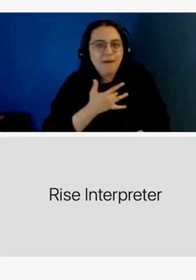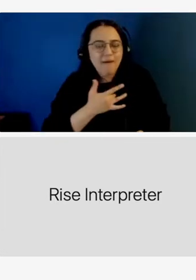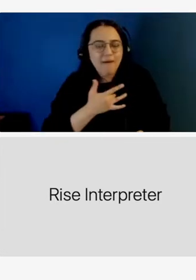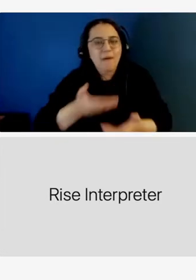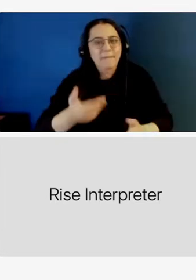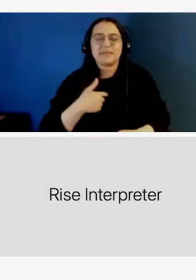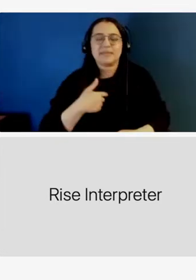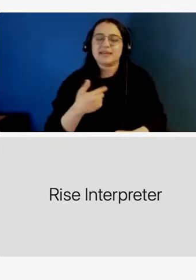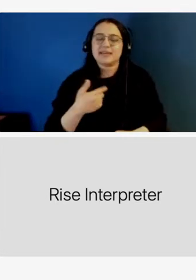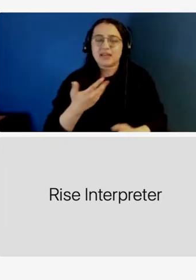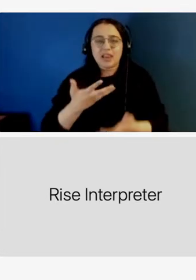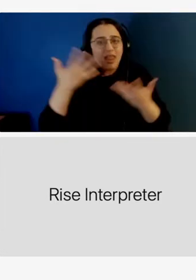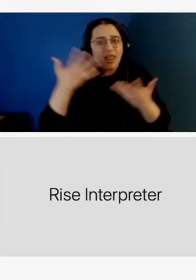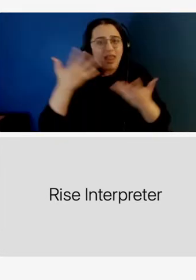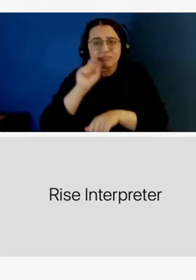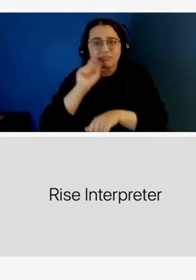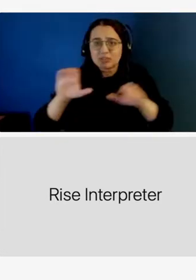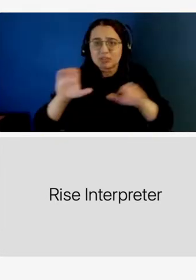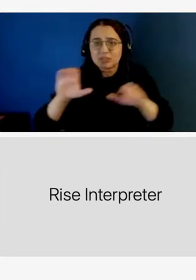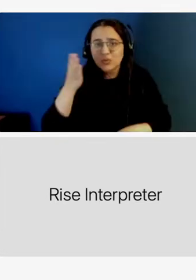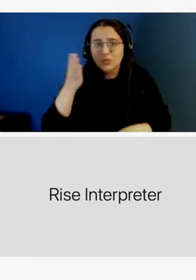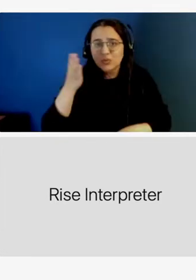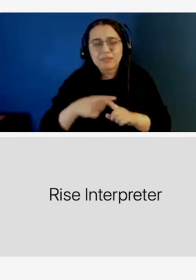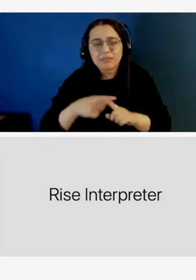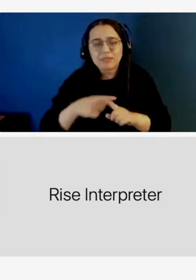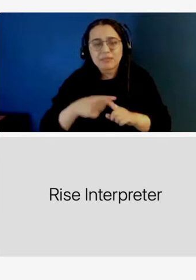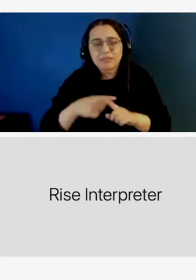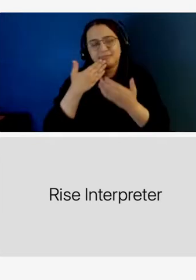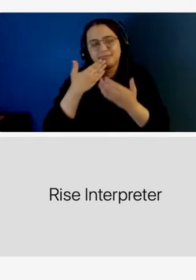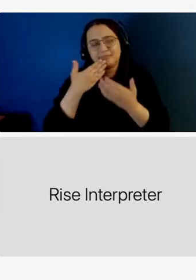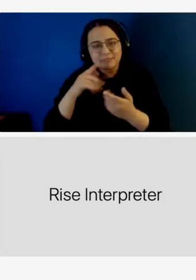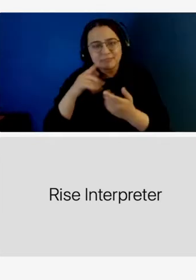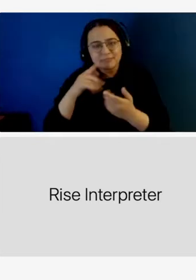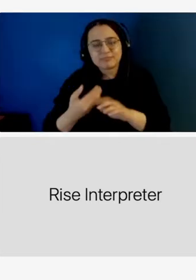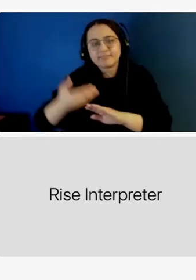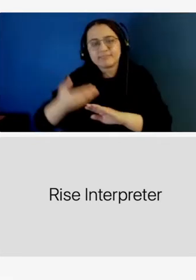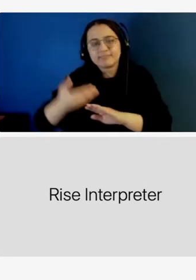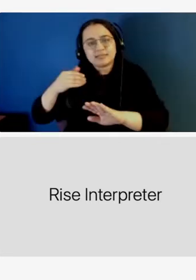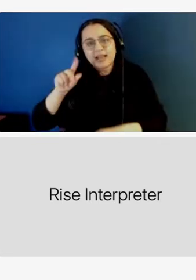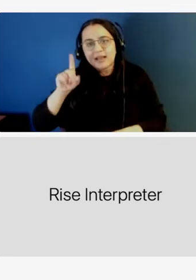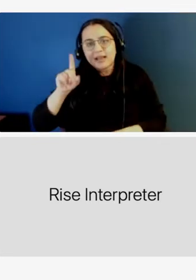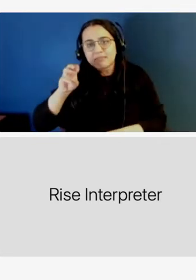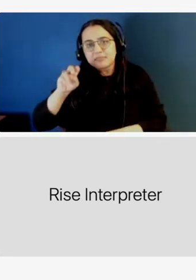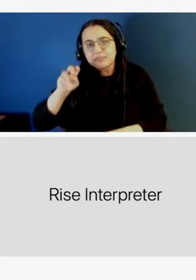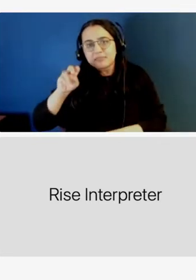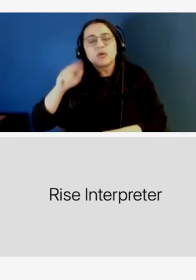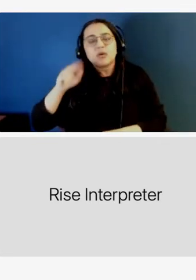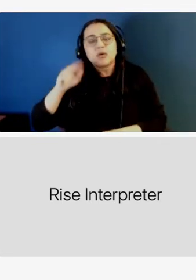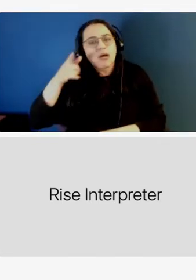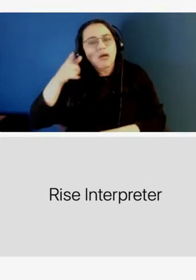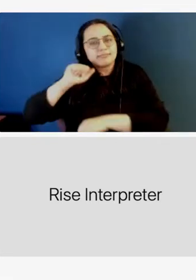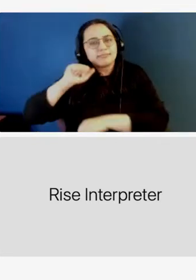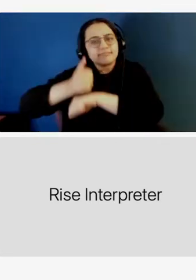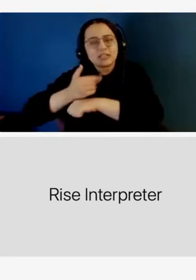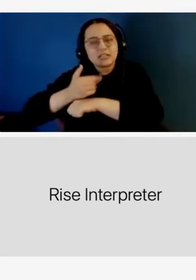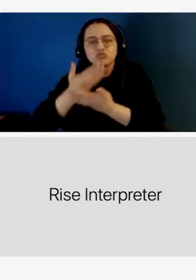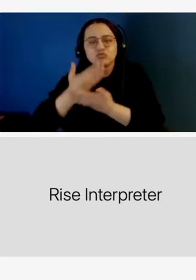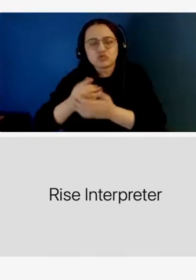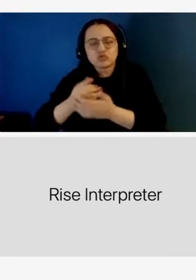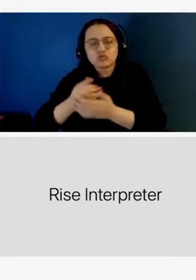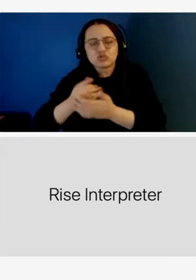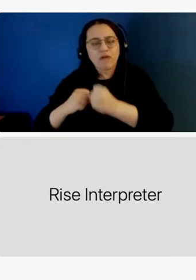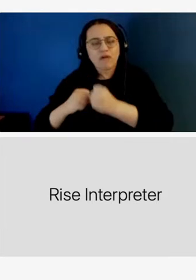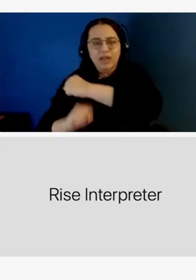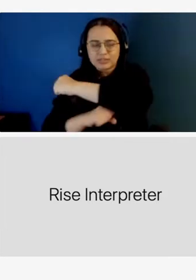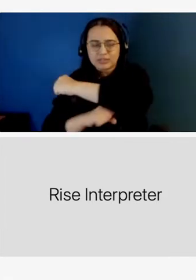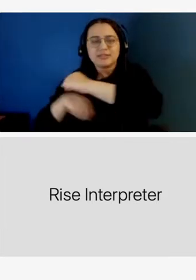grateful for the past administration that have laid a strong foundation for us to build upon. And I do not want to undo